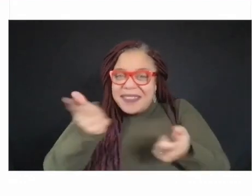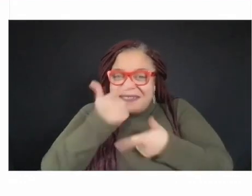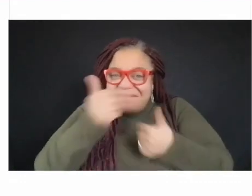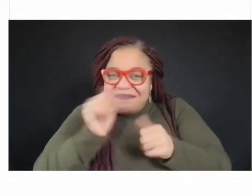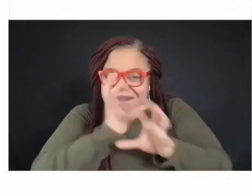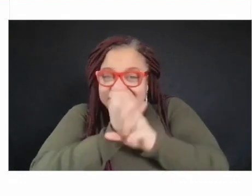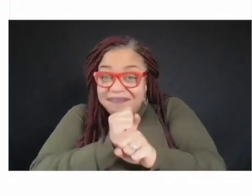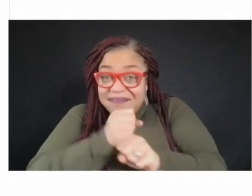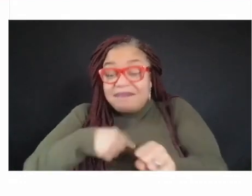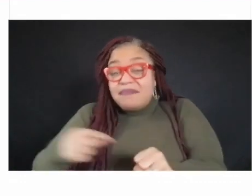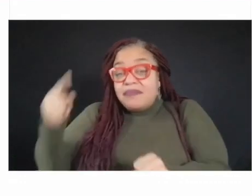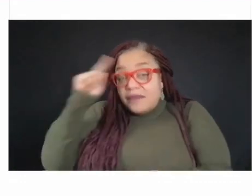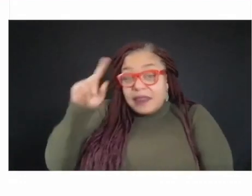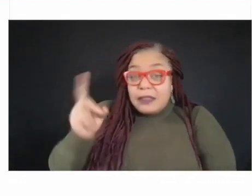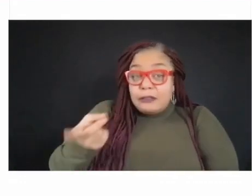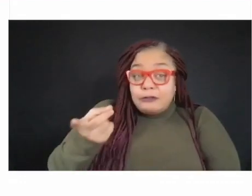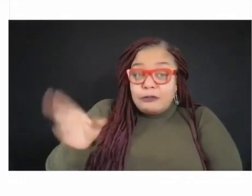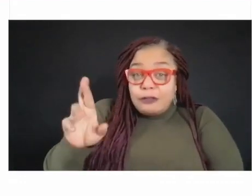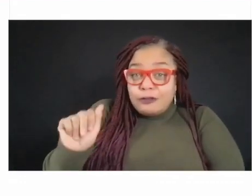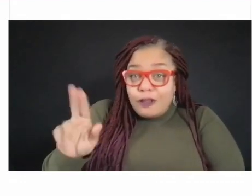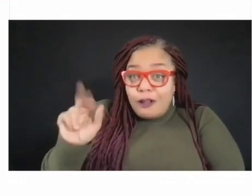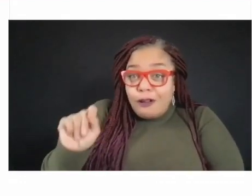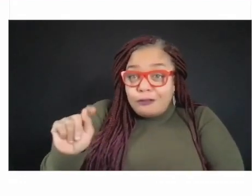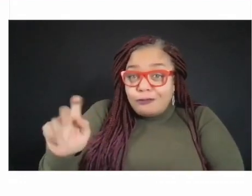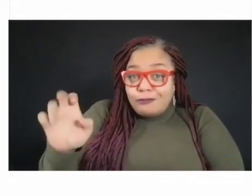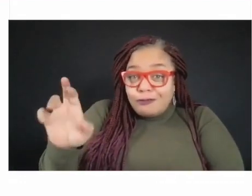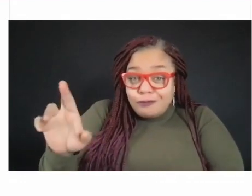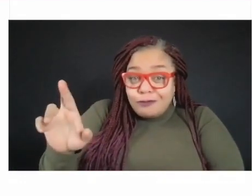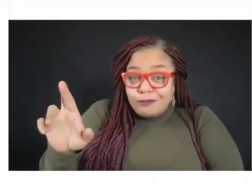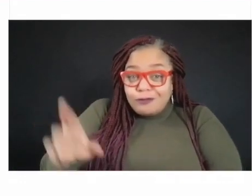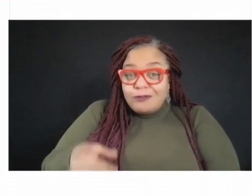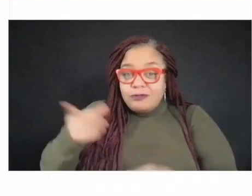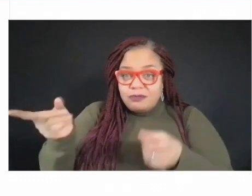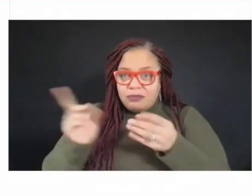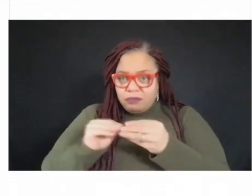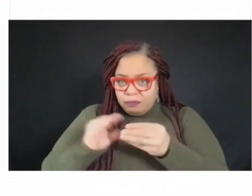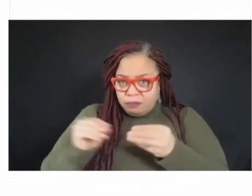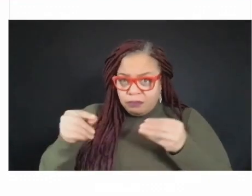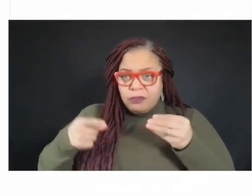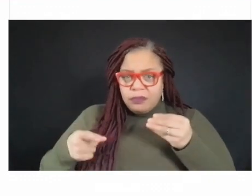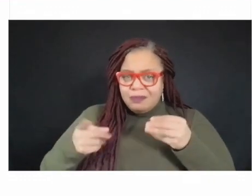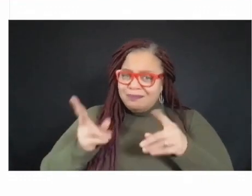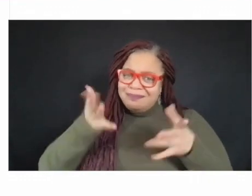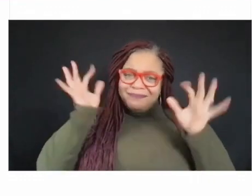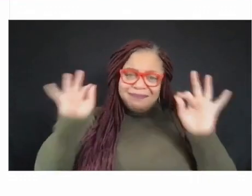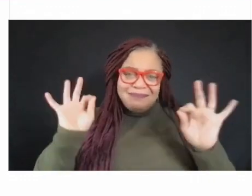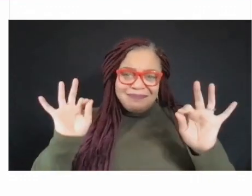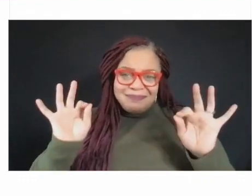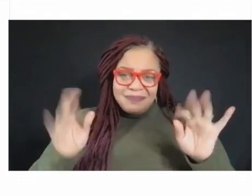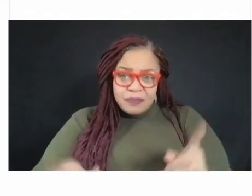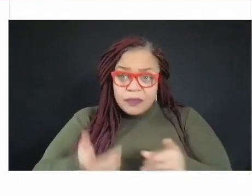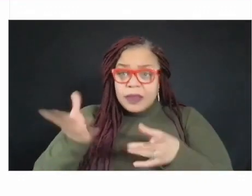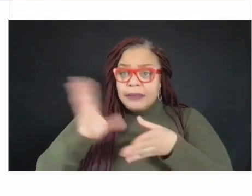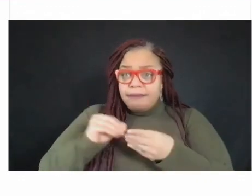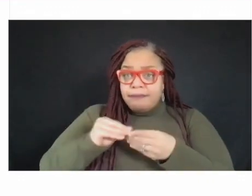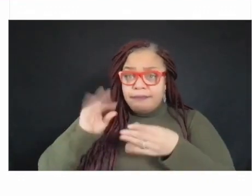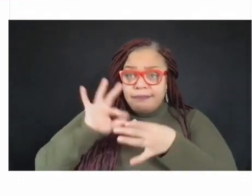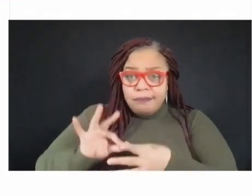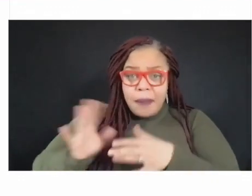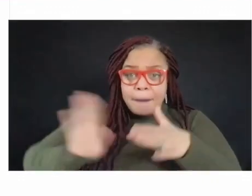Rogan, basically providing sort of accurate information to a group of people that is very much willing to listen